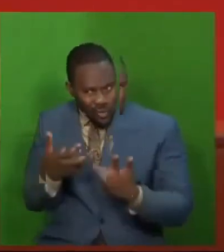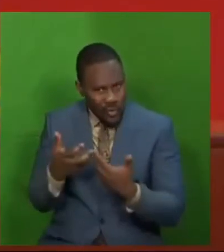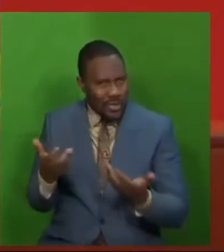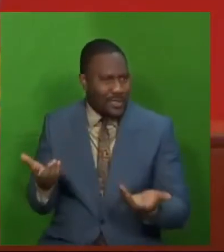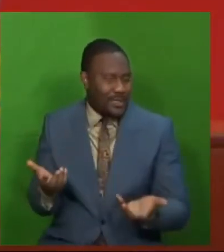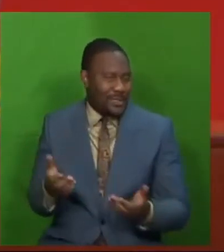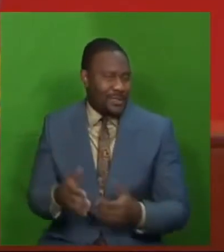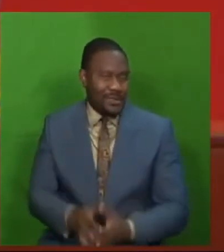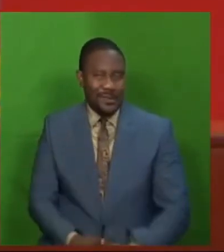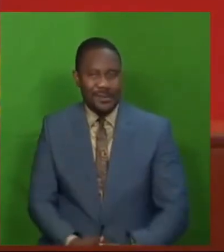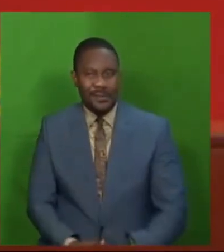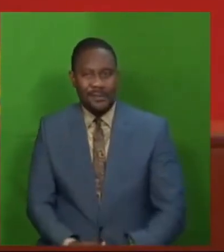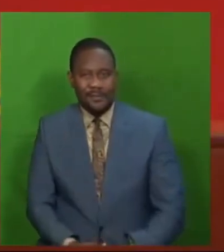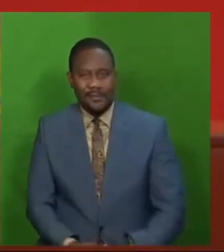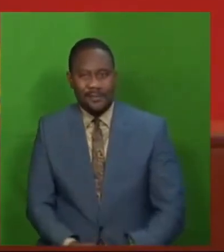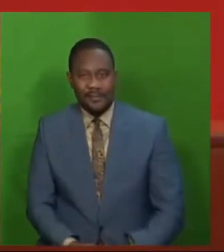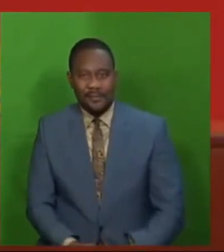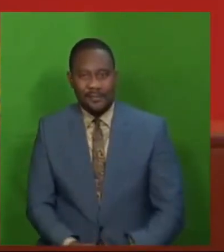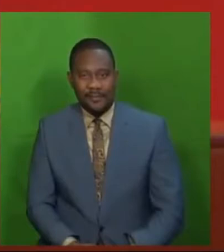Yes.